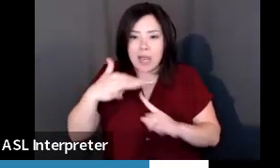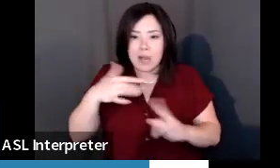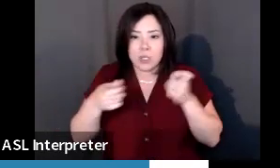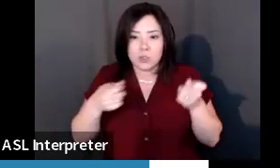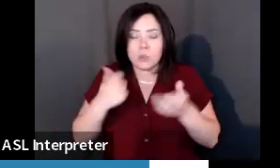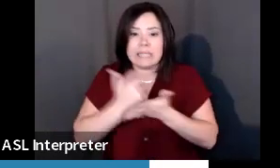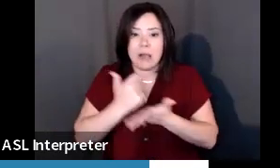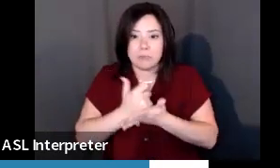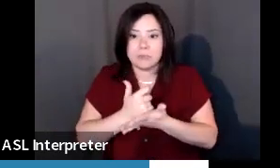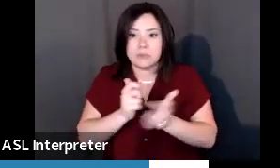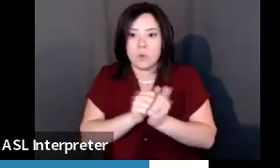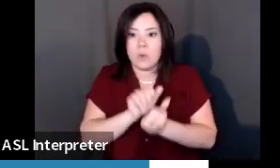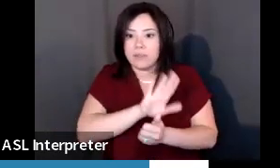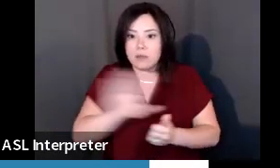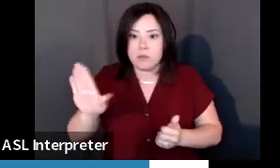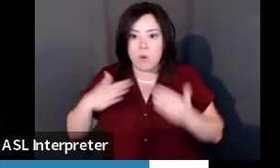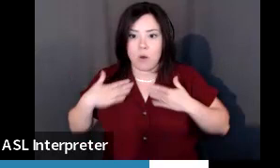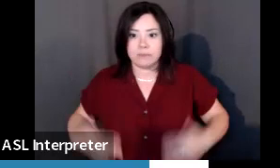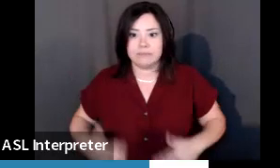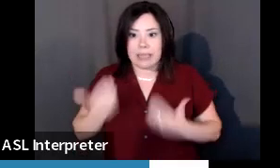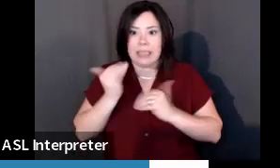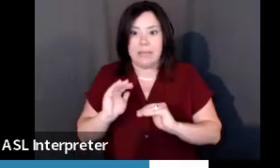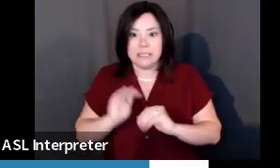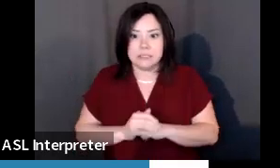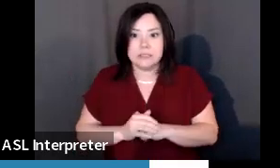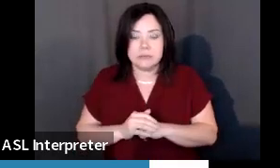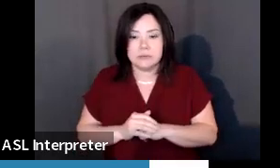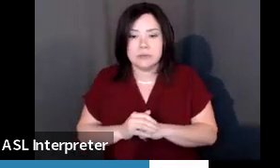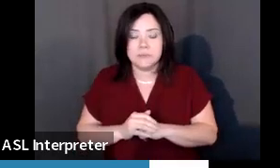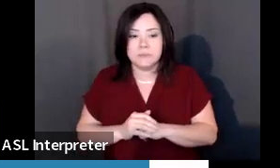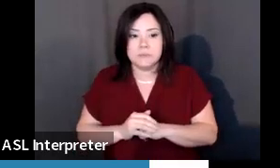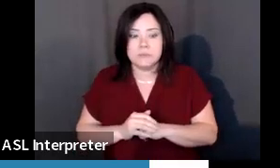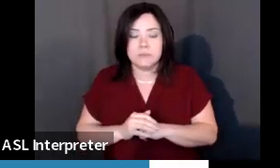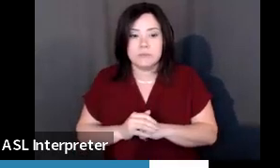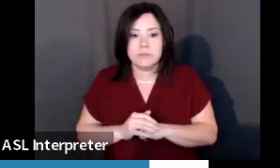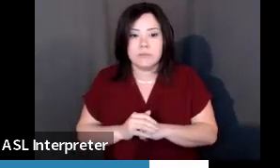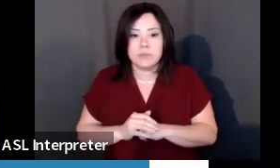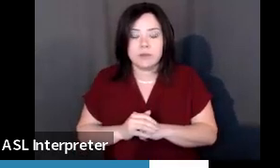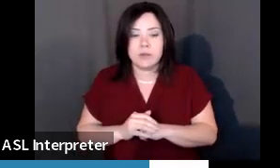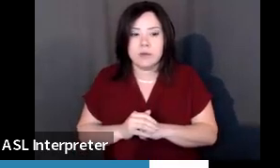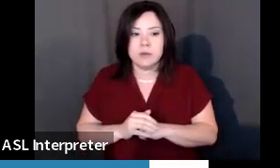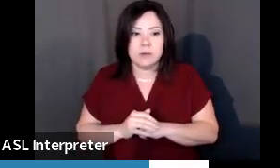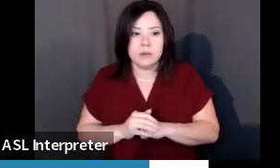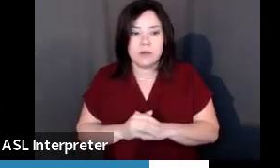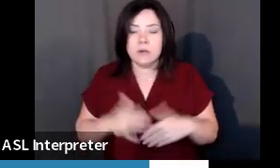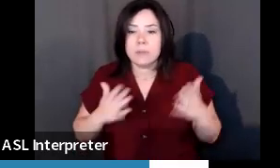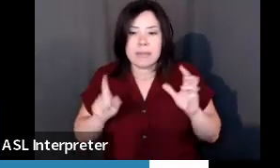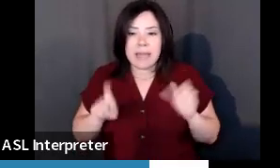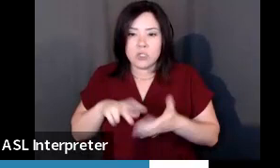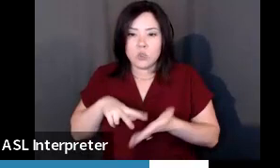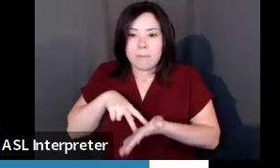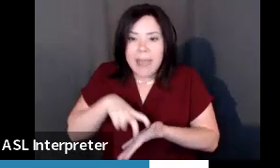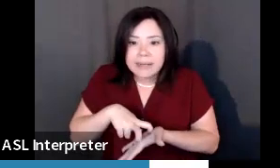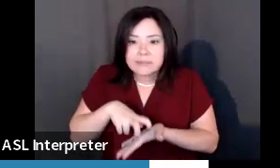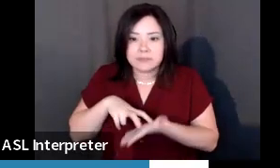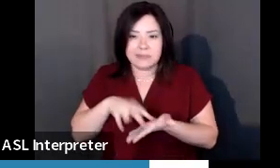with the limitations you might experience from a little bit of arthritis, or having to bend over and just do